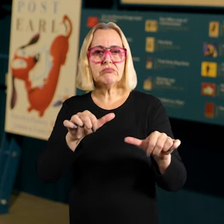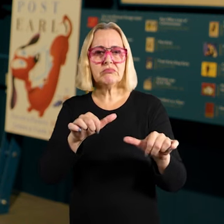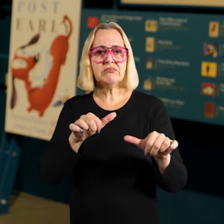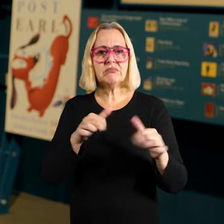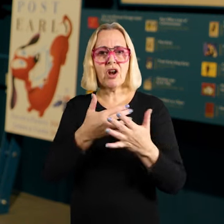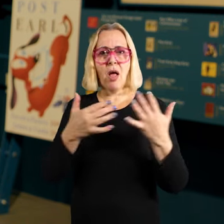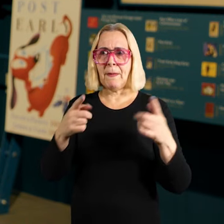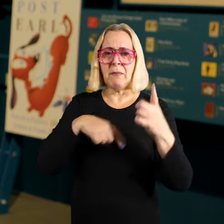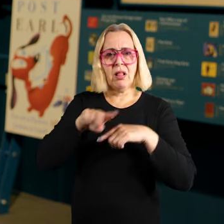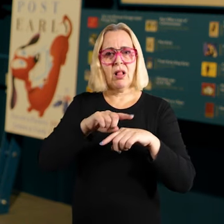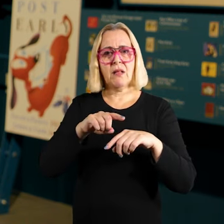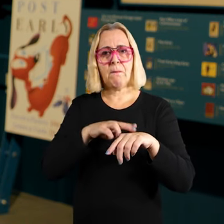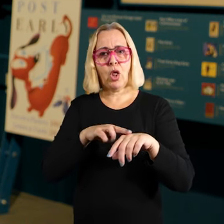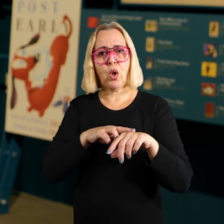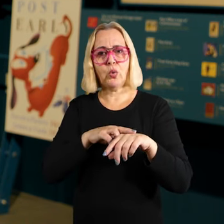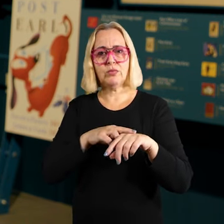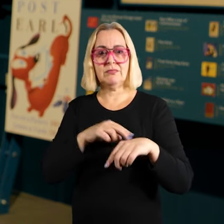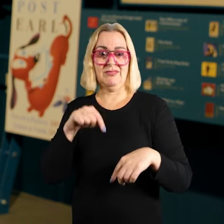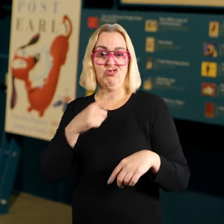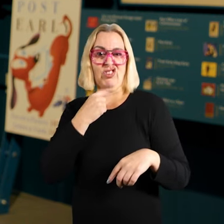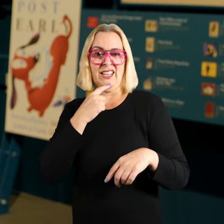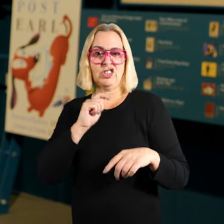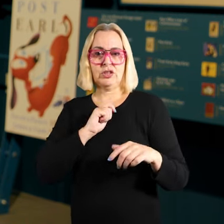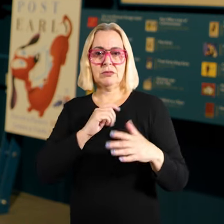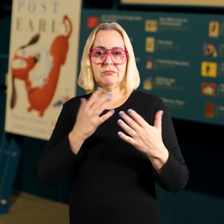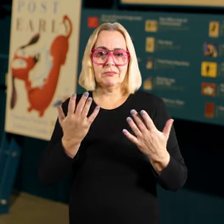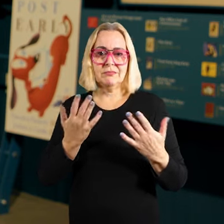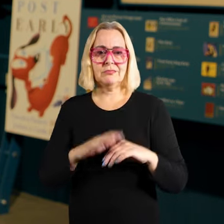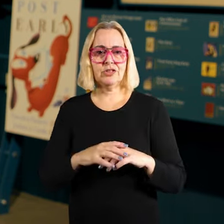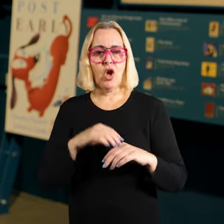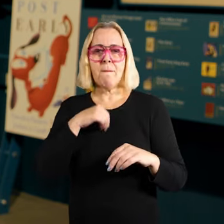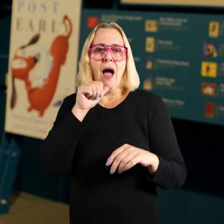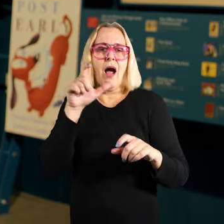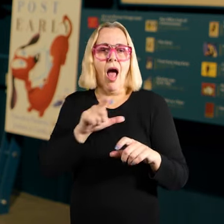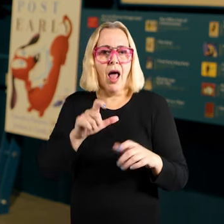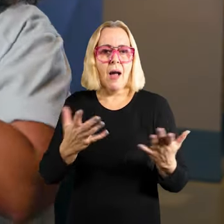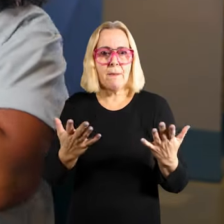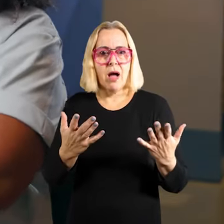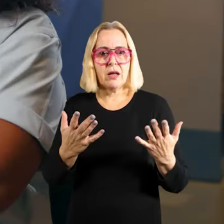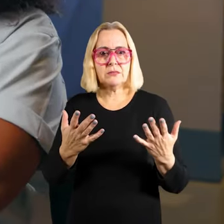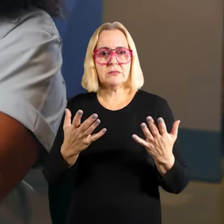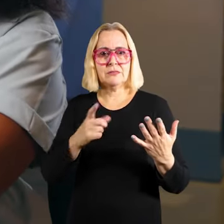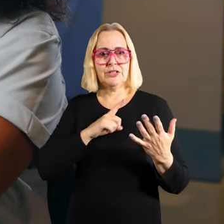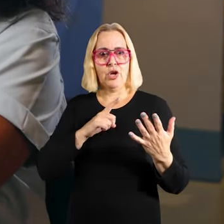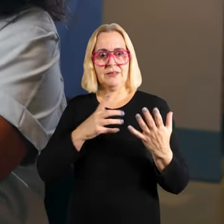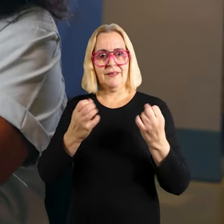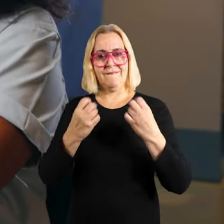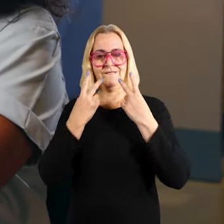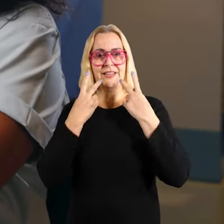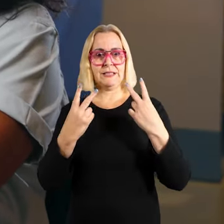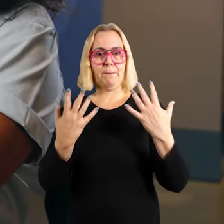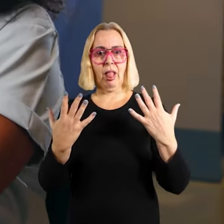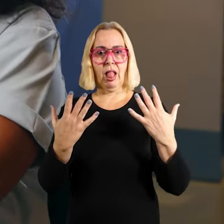red ones, I do. I prefer it. But you do get a lot of people still wearing the blue ones. Yeah, this is a red